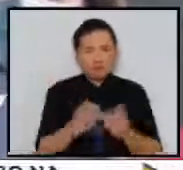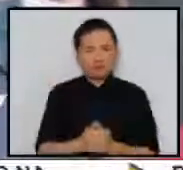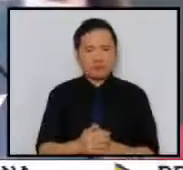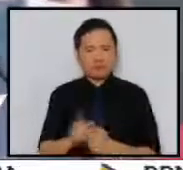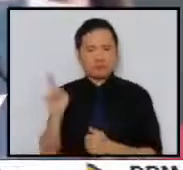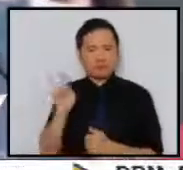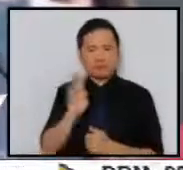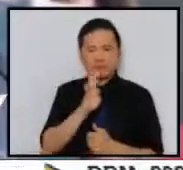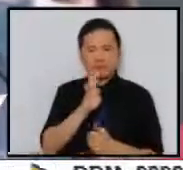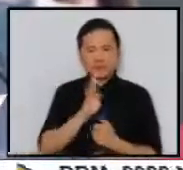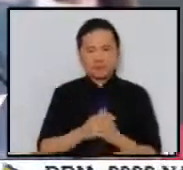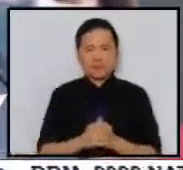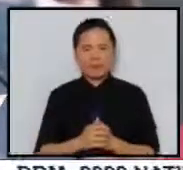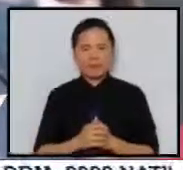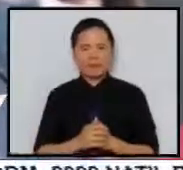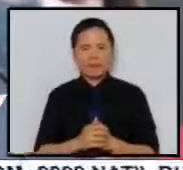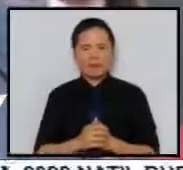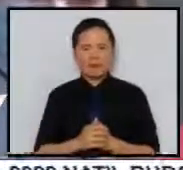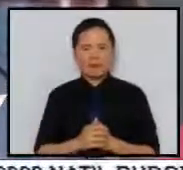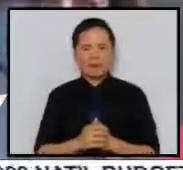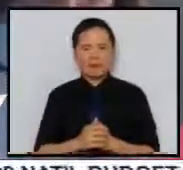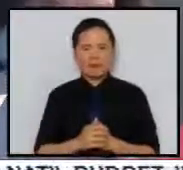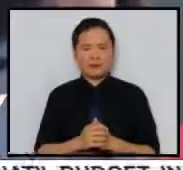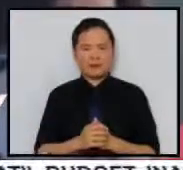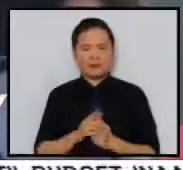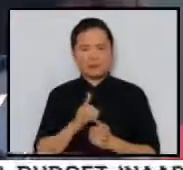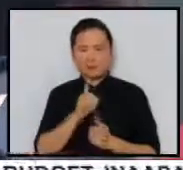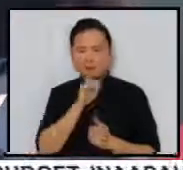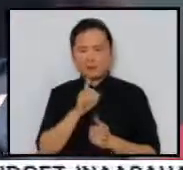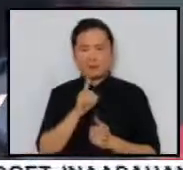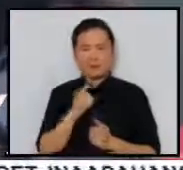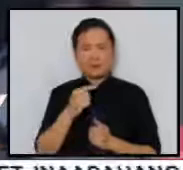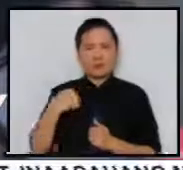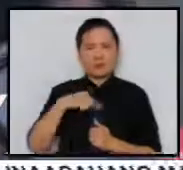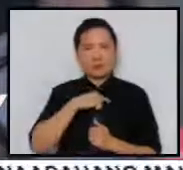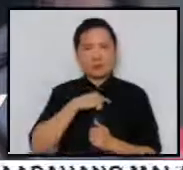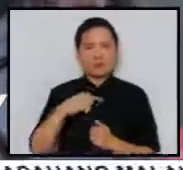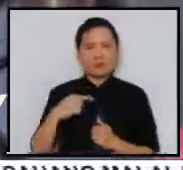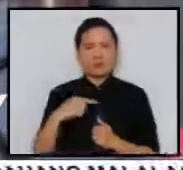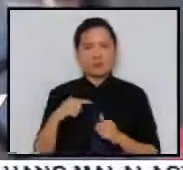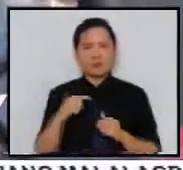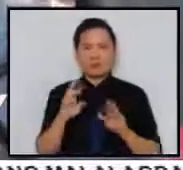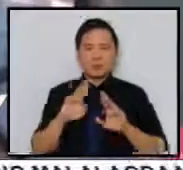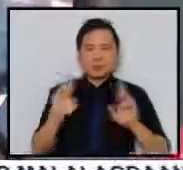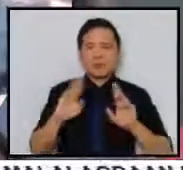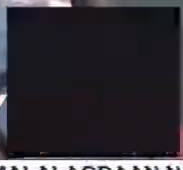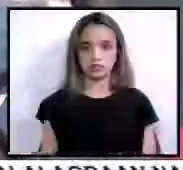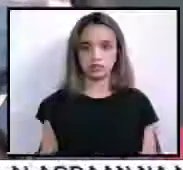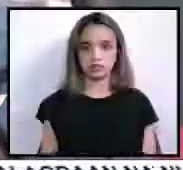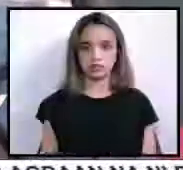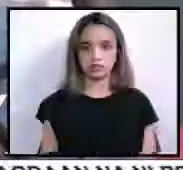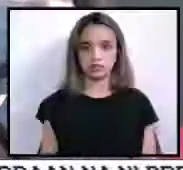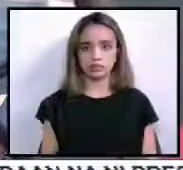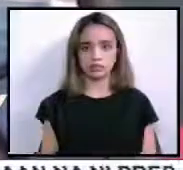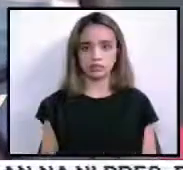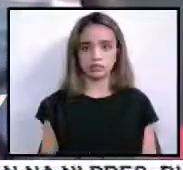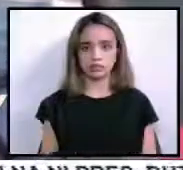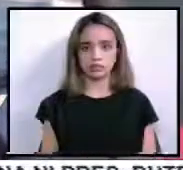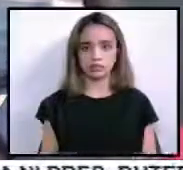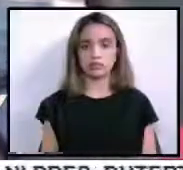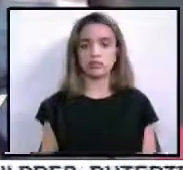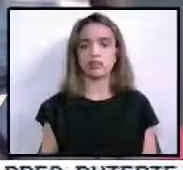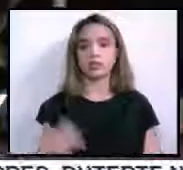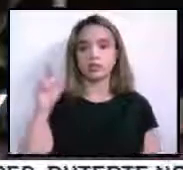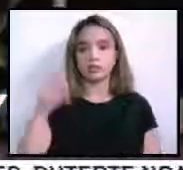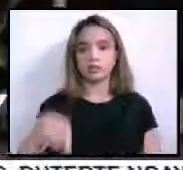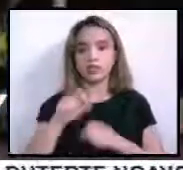marathon. But a successful vaccination campaign is the best chance that we have, and we need to work